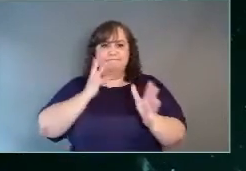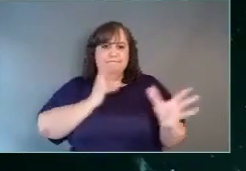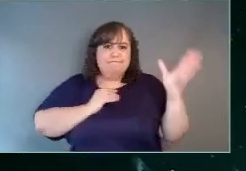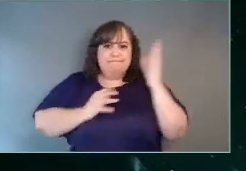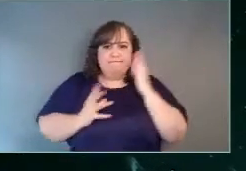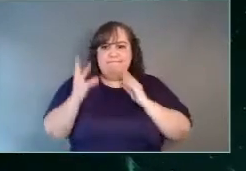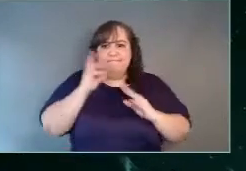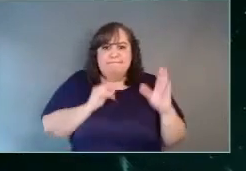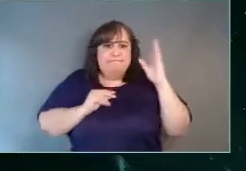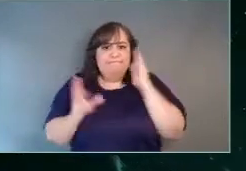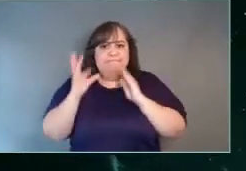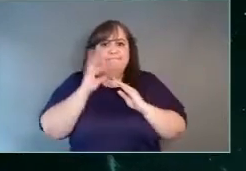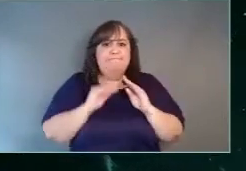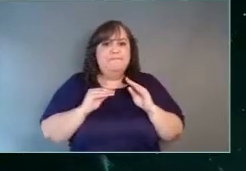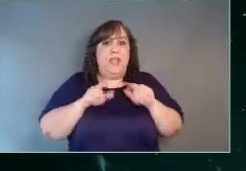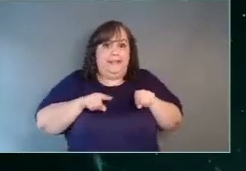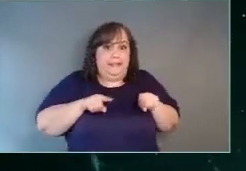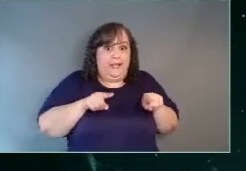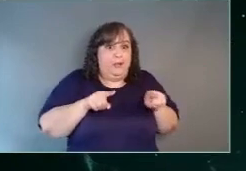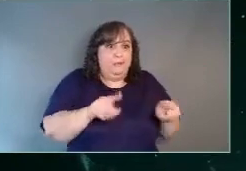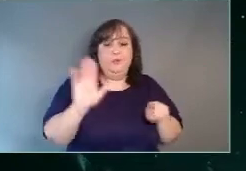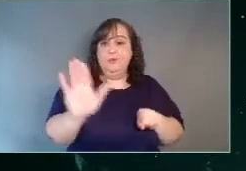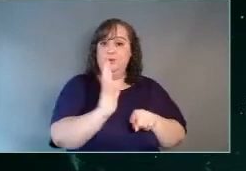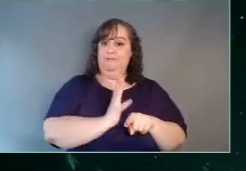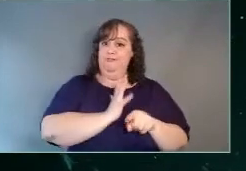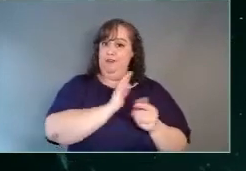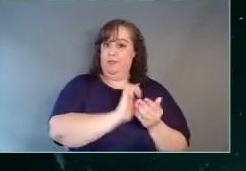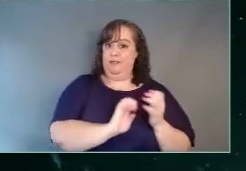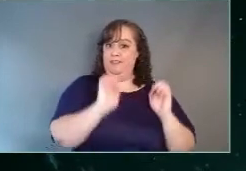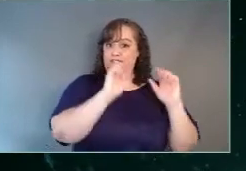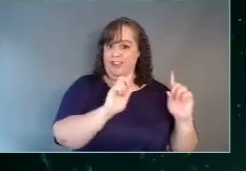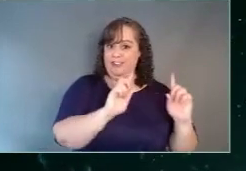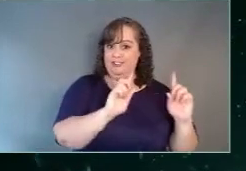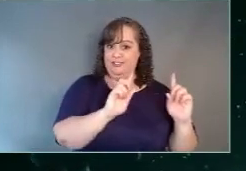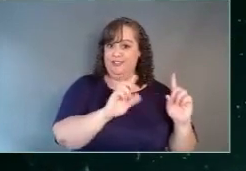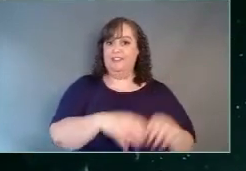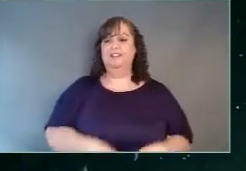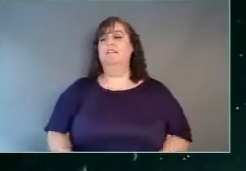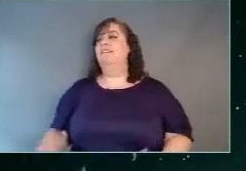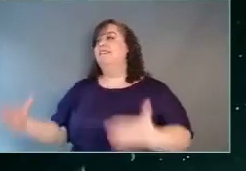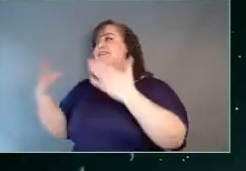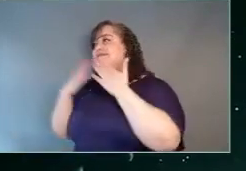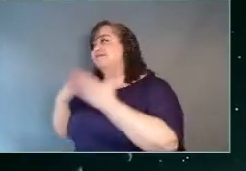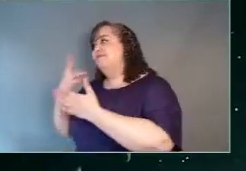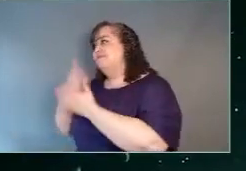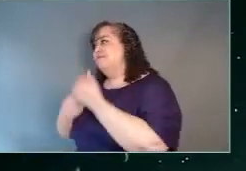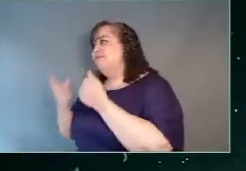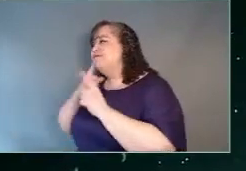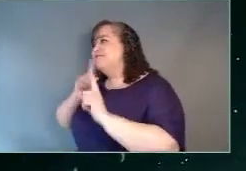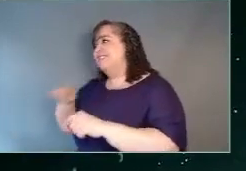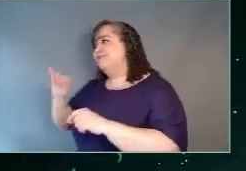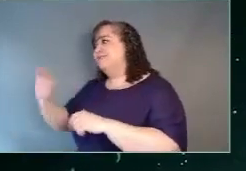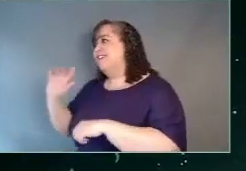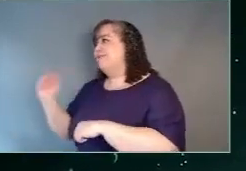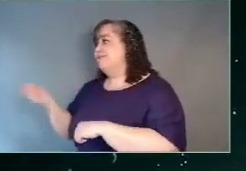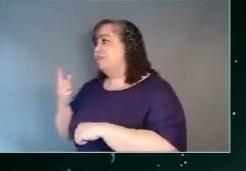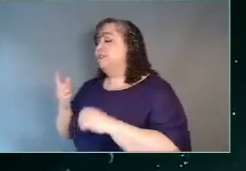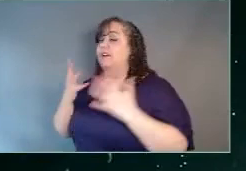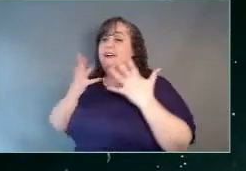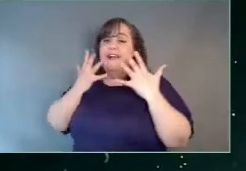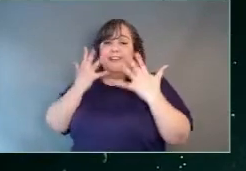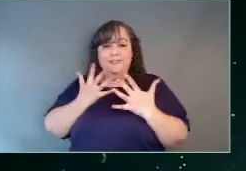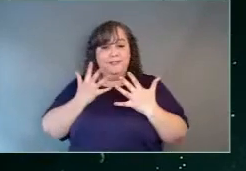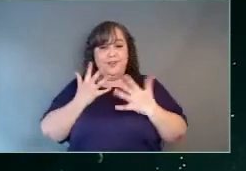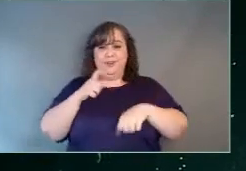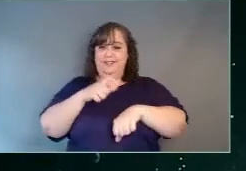that formal education. Thank you both for that answer to that question. And unfortunately, that's all the time we have. Thank